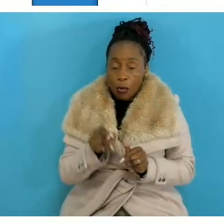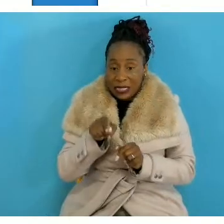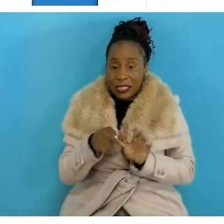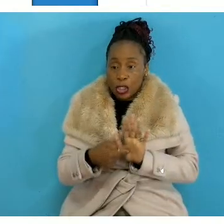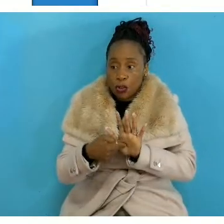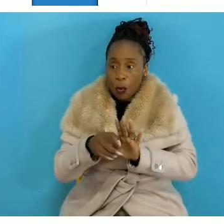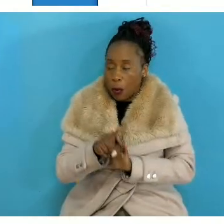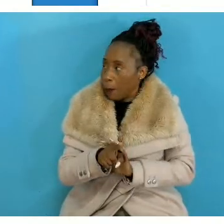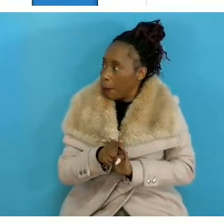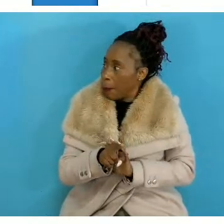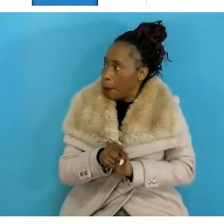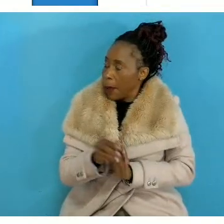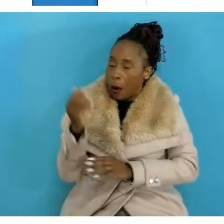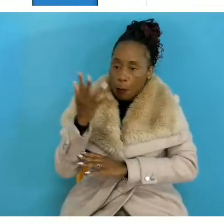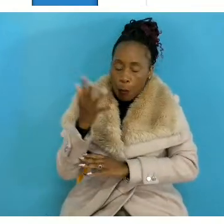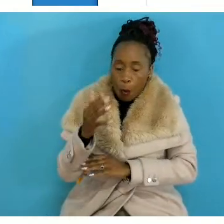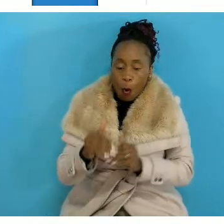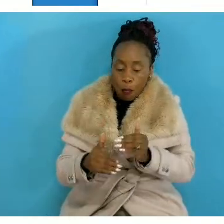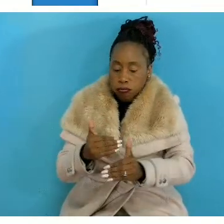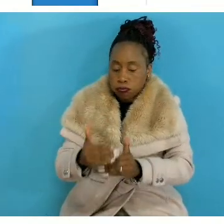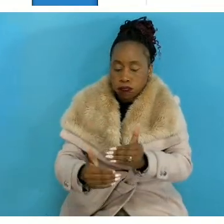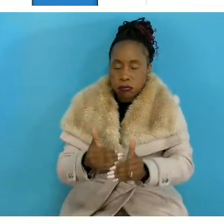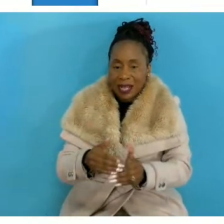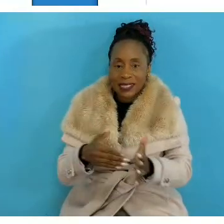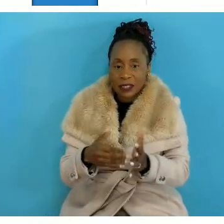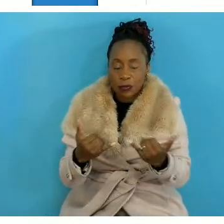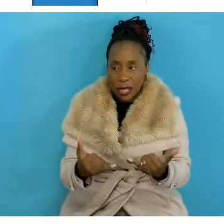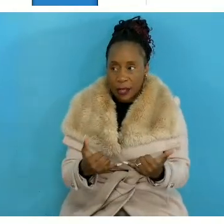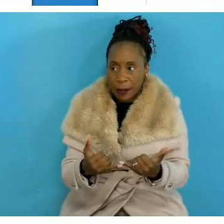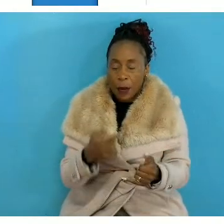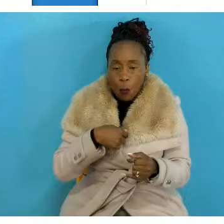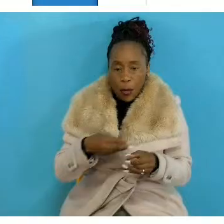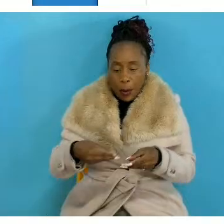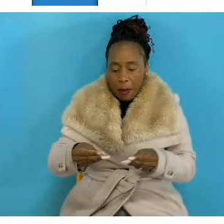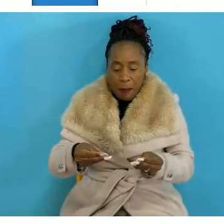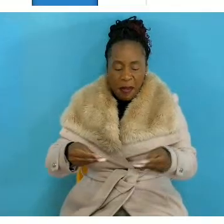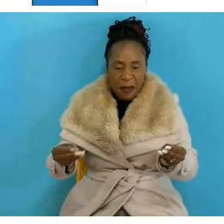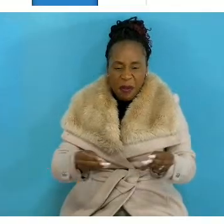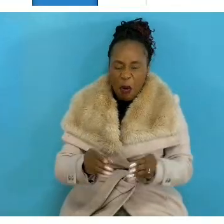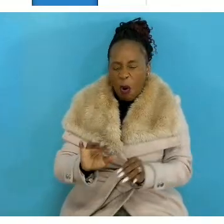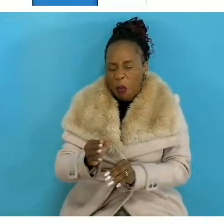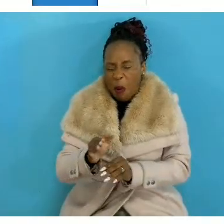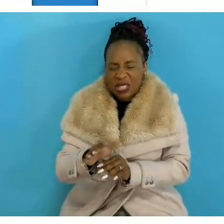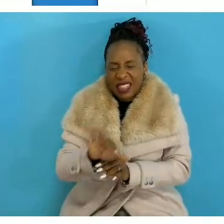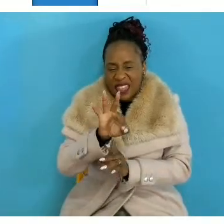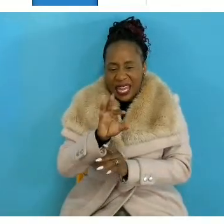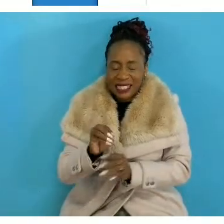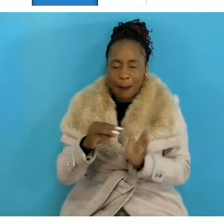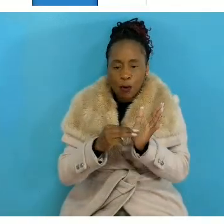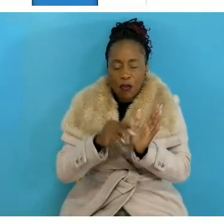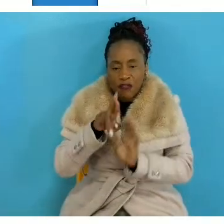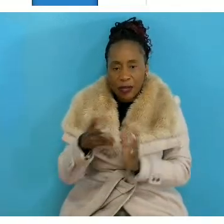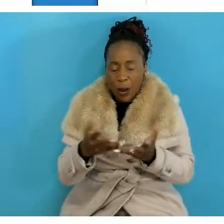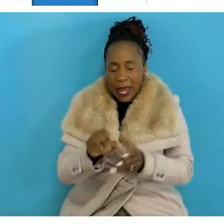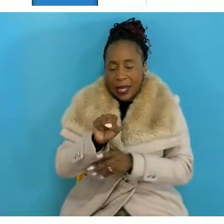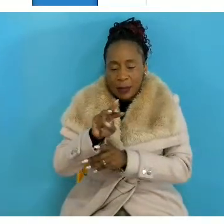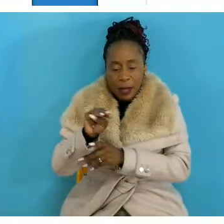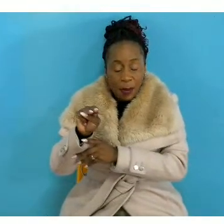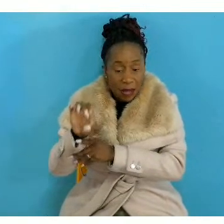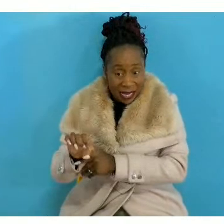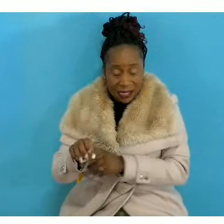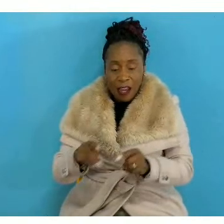also presented the progress to date, that we have disbursed almost 30 million to SMMEs in financial support